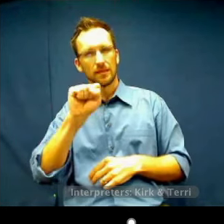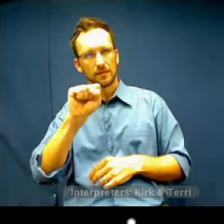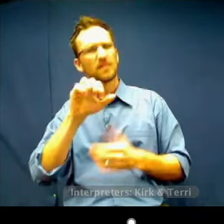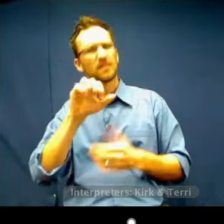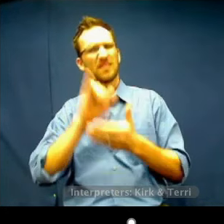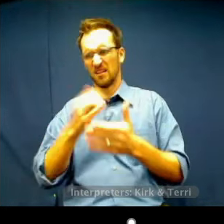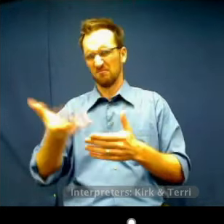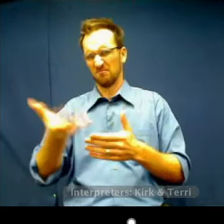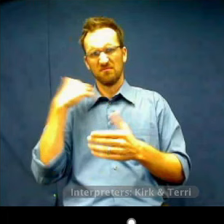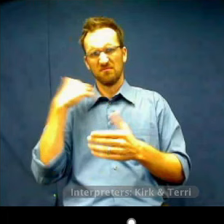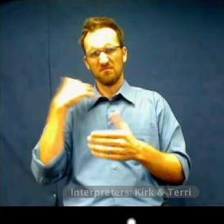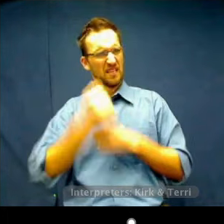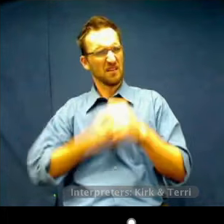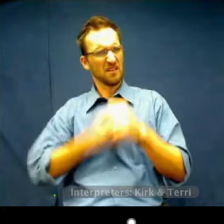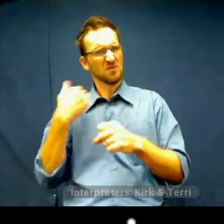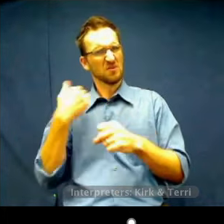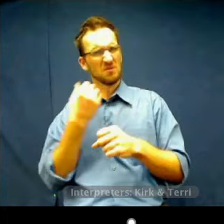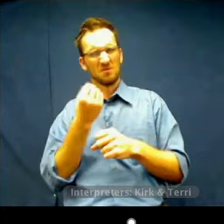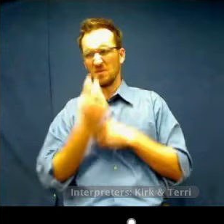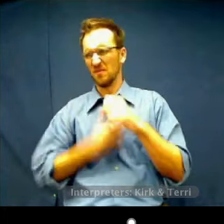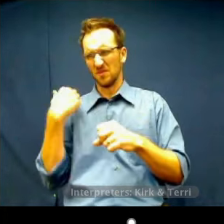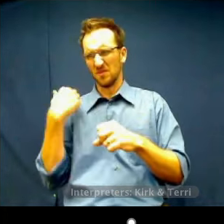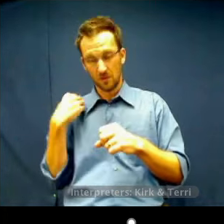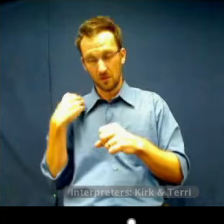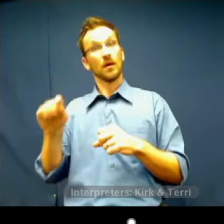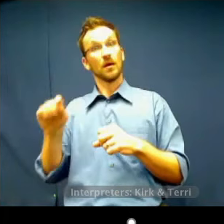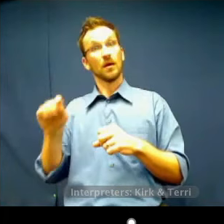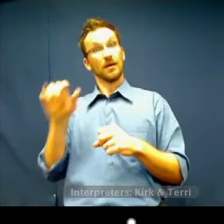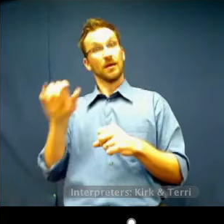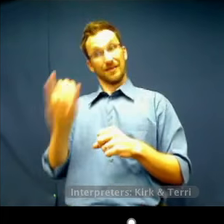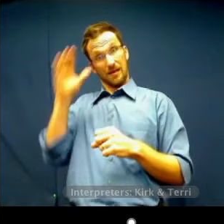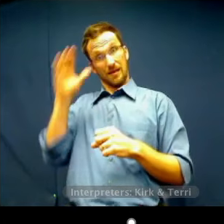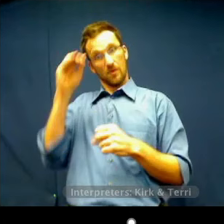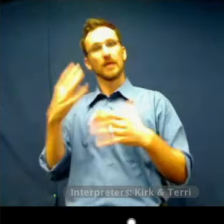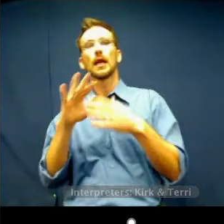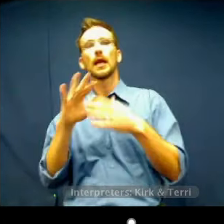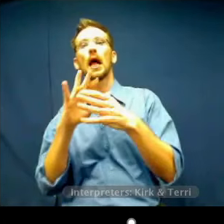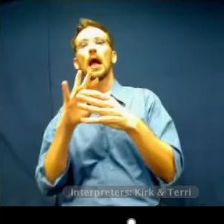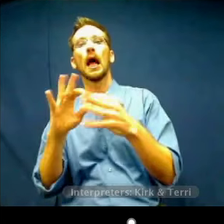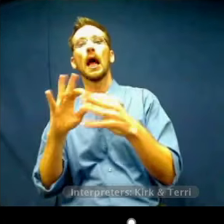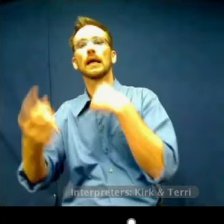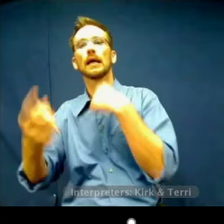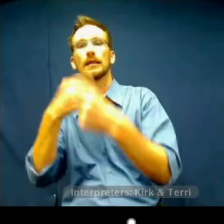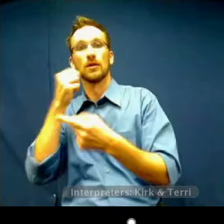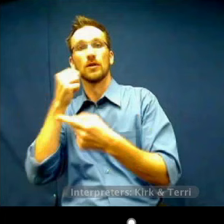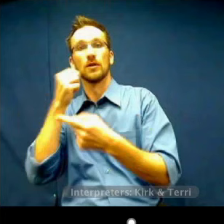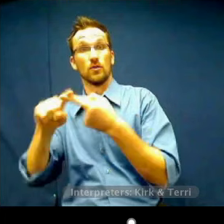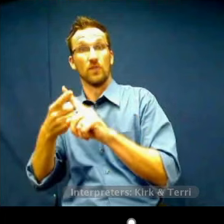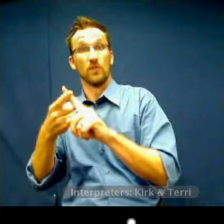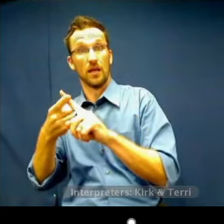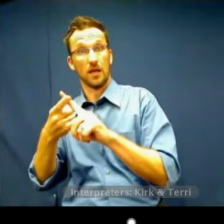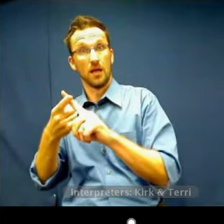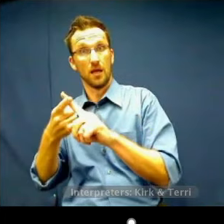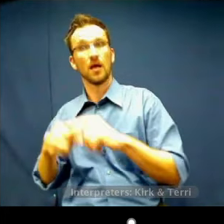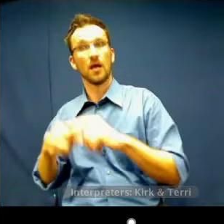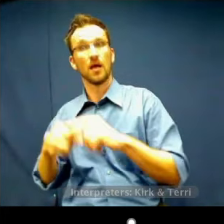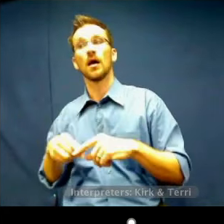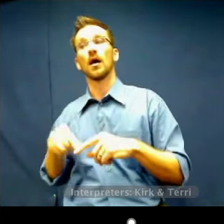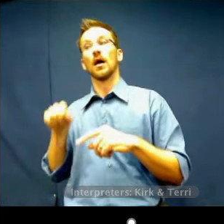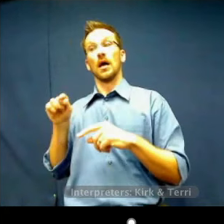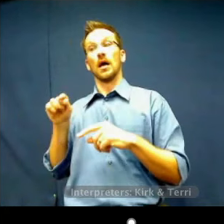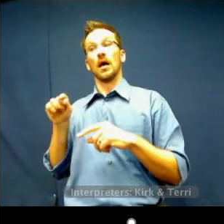He had made some statements to his girlfriend. And so his argument was that she wasn't really his girlfriend, she was